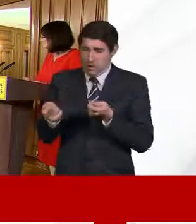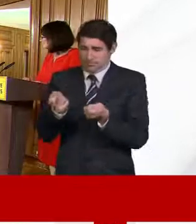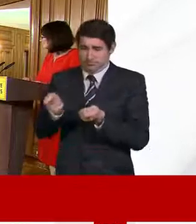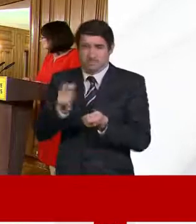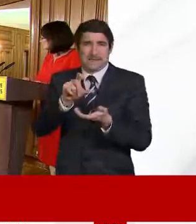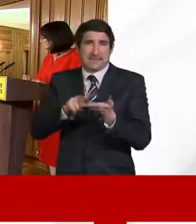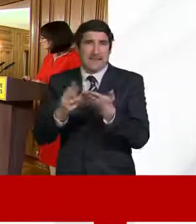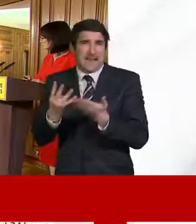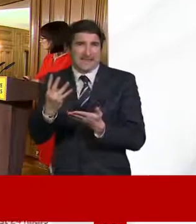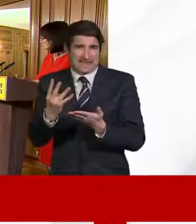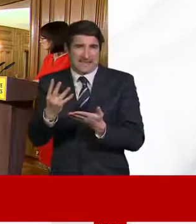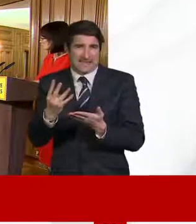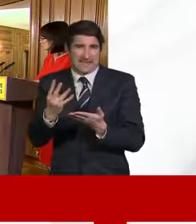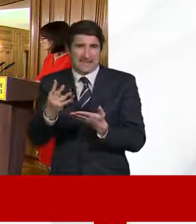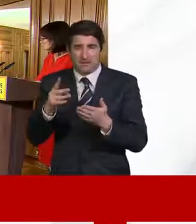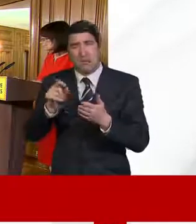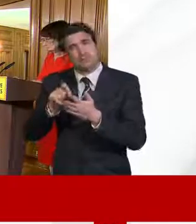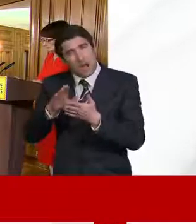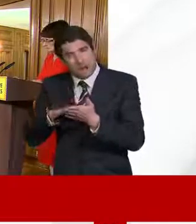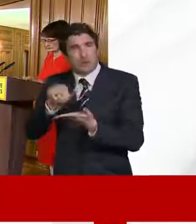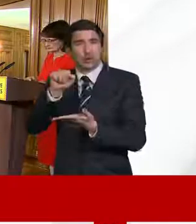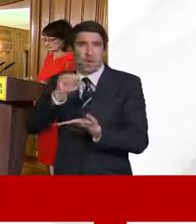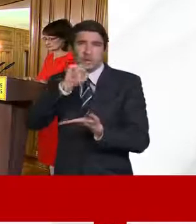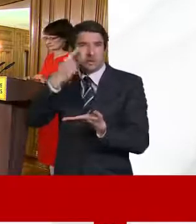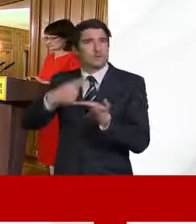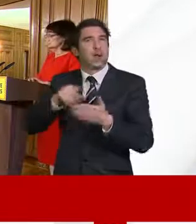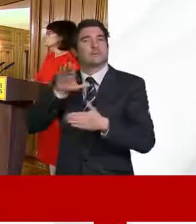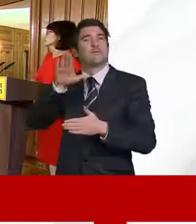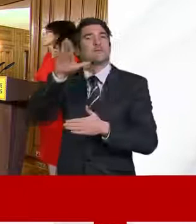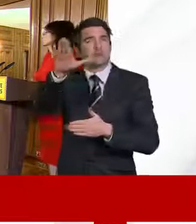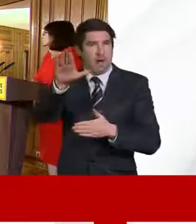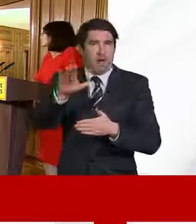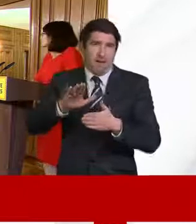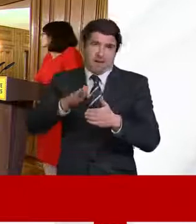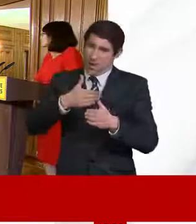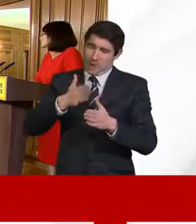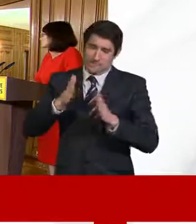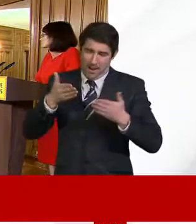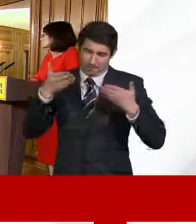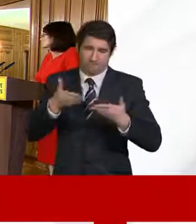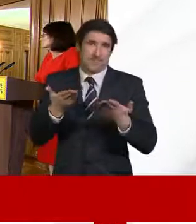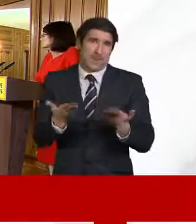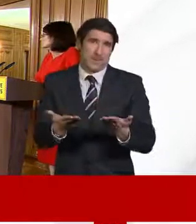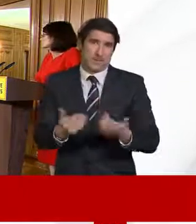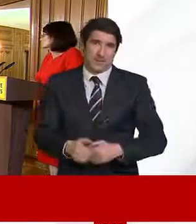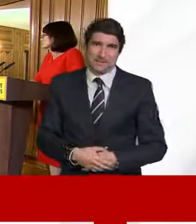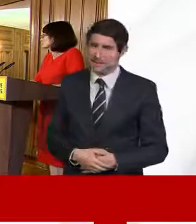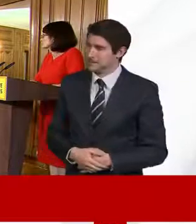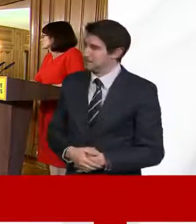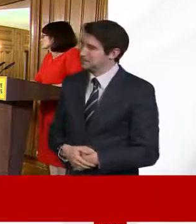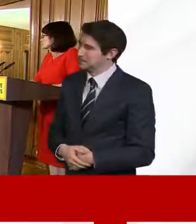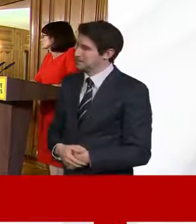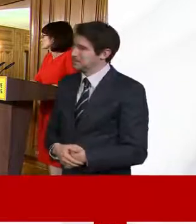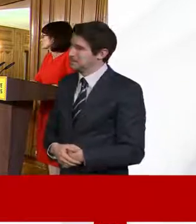international comparisons, I don't know, Stephen, if there's anything more you want to add. So I think there's a few points about international comparisons. So firstly, there are differences between countries